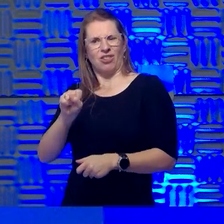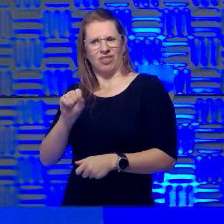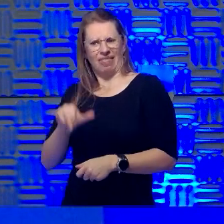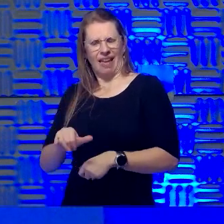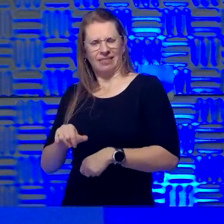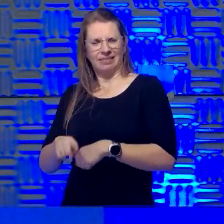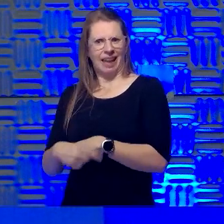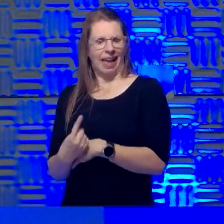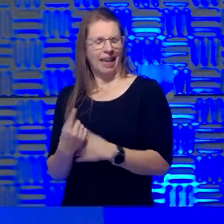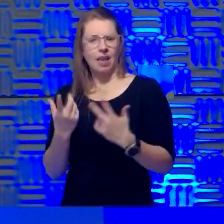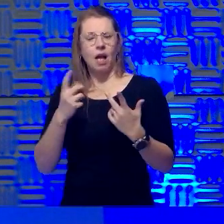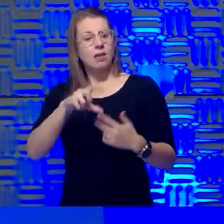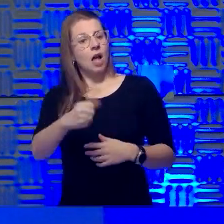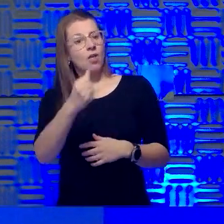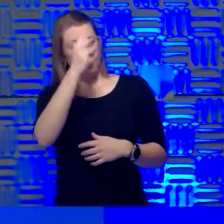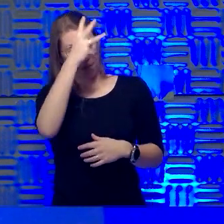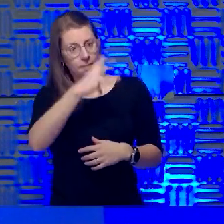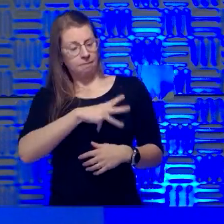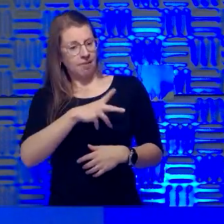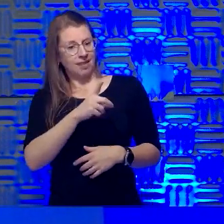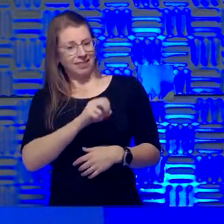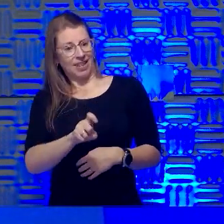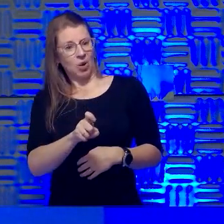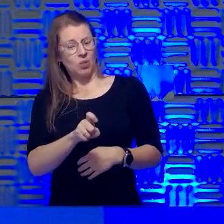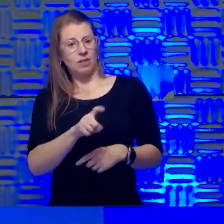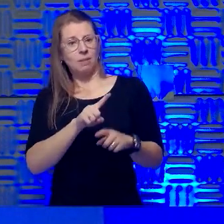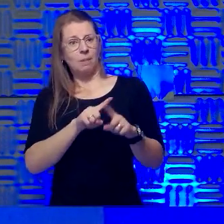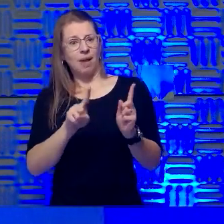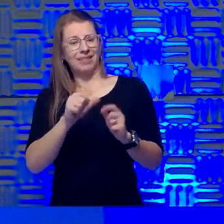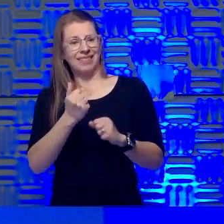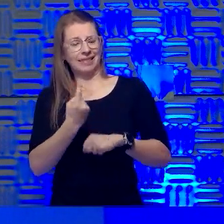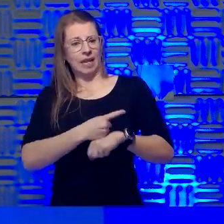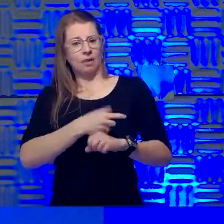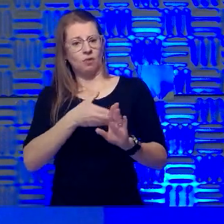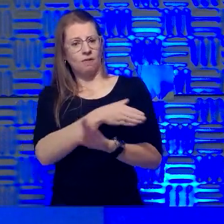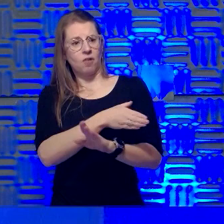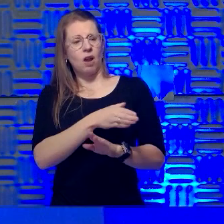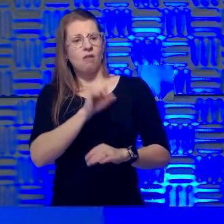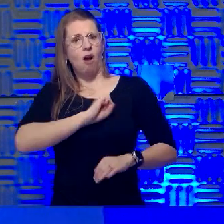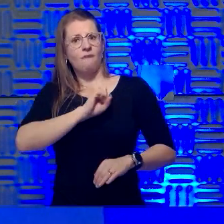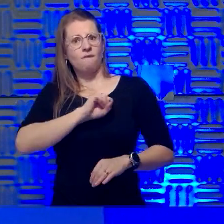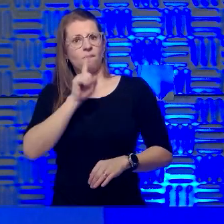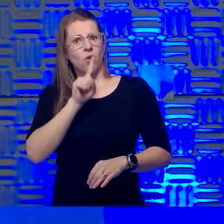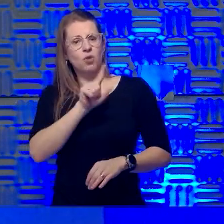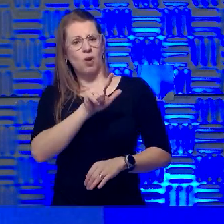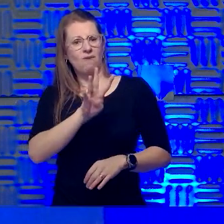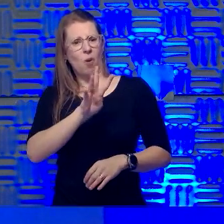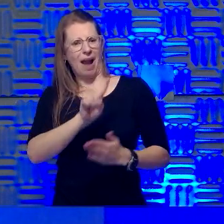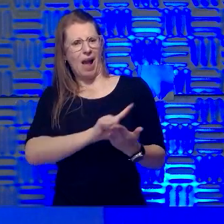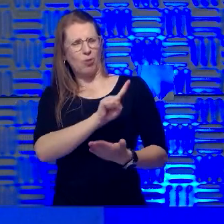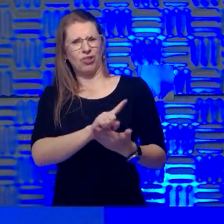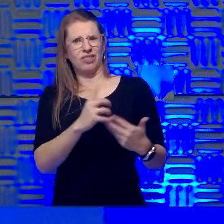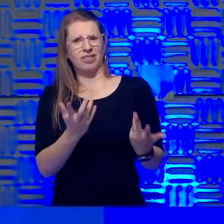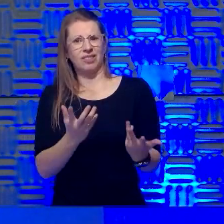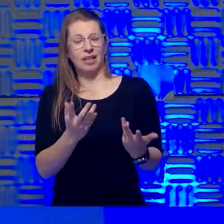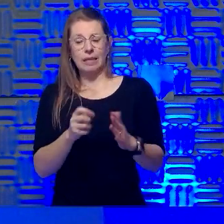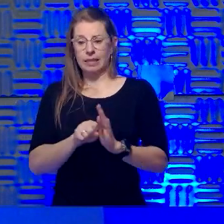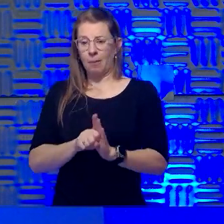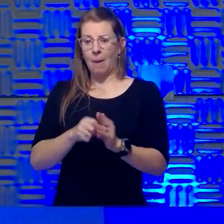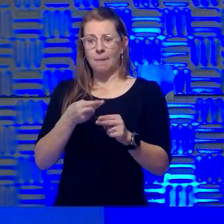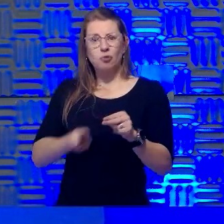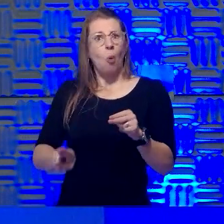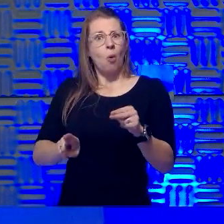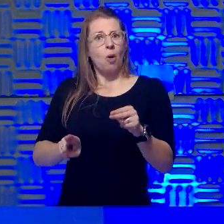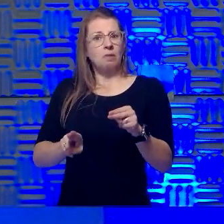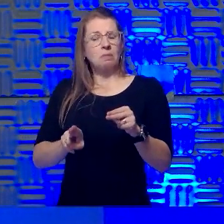Or there was another guy who got diagnosed, but 10 days before that, he had a cough for 24 hours. So these symptoms may be very short and